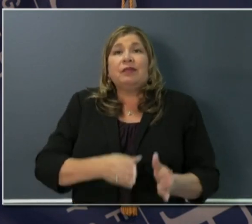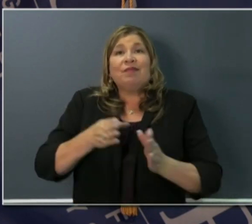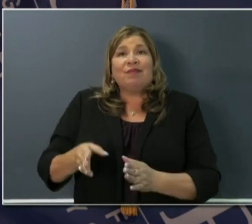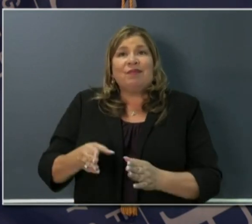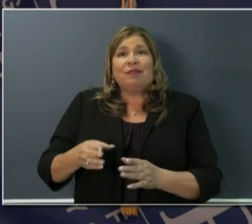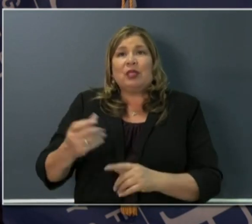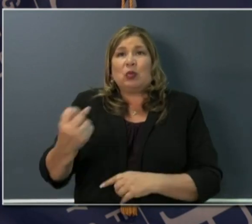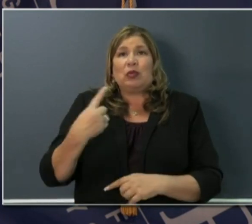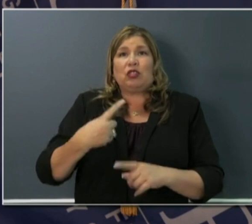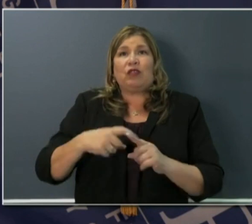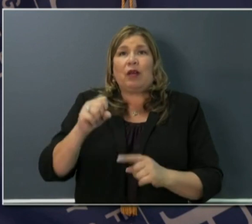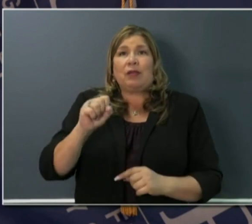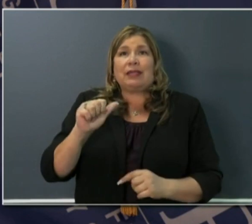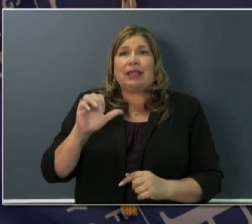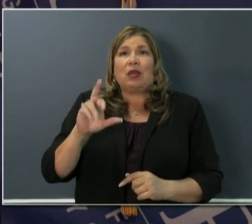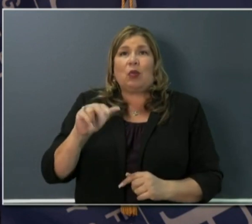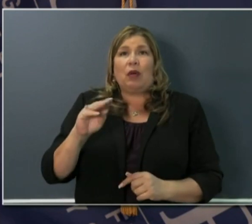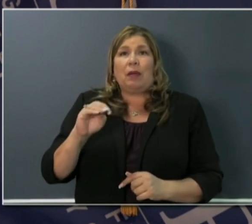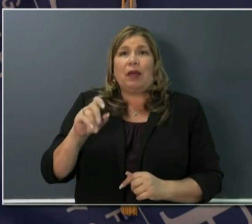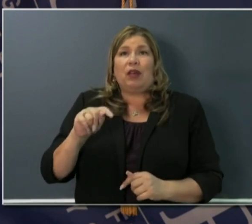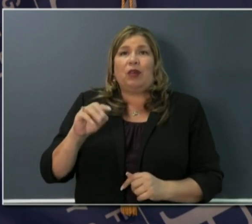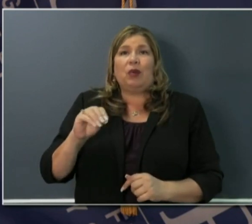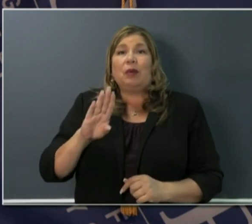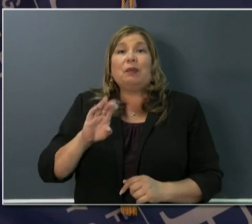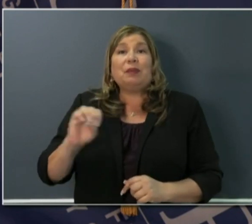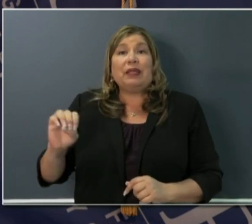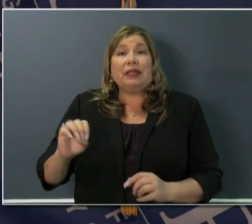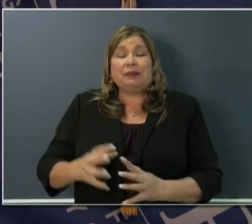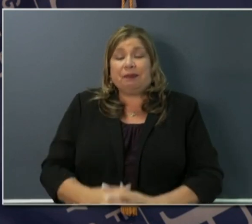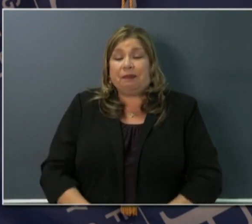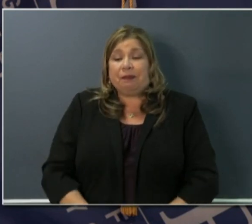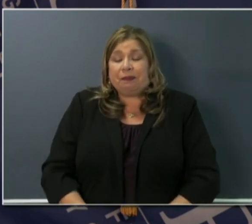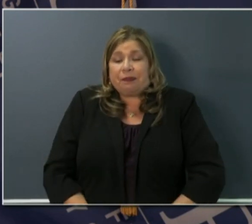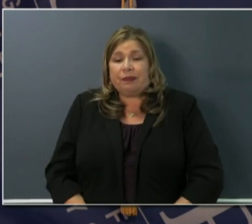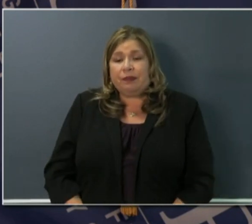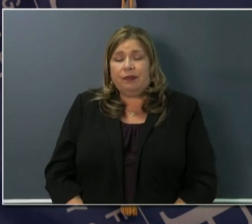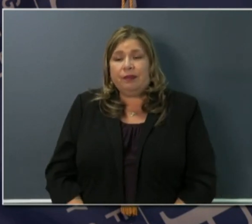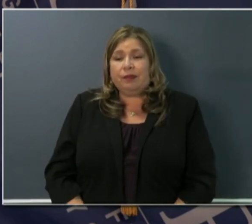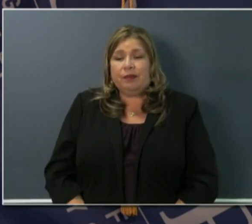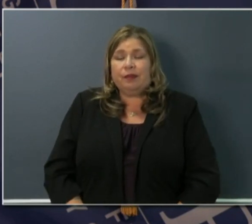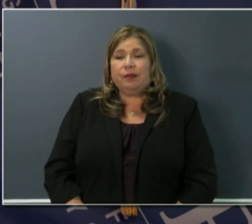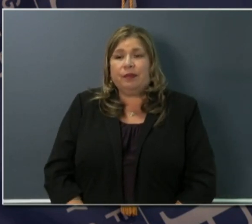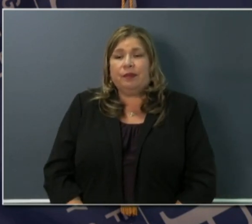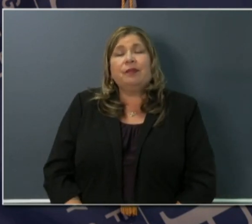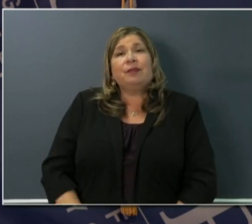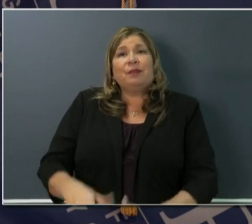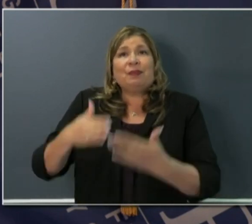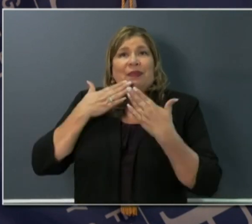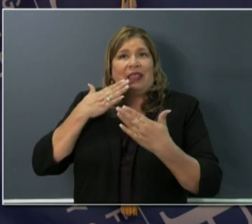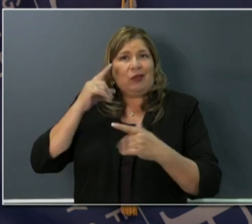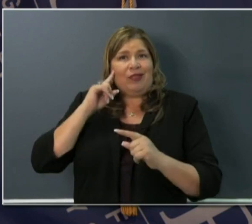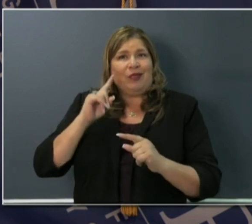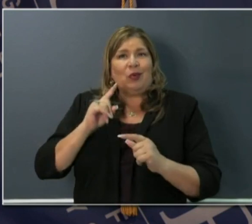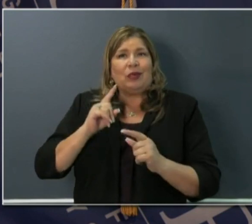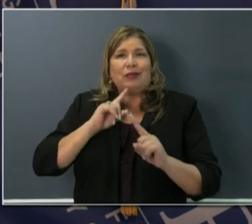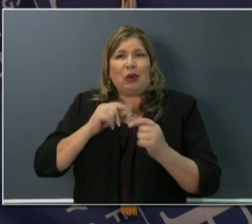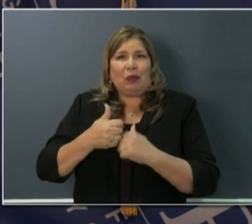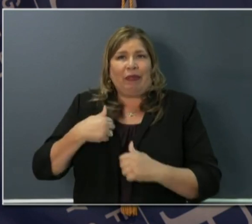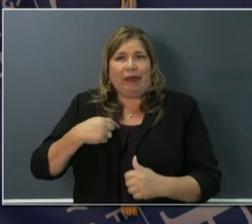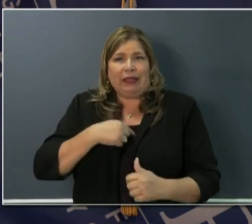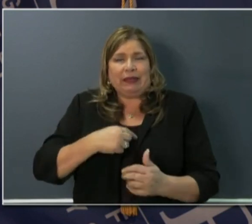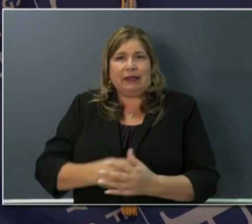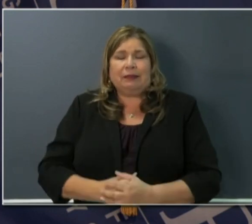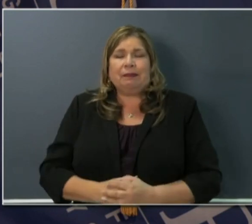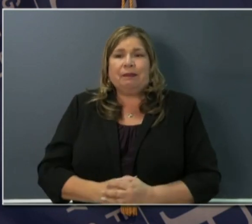Hi, Governor. Thanks for taking the time to talk with us as usual. It seems like school districts have many